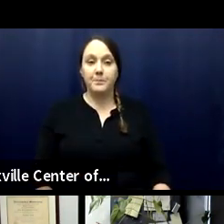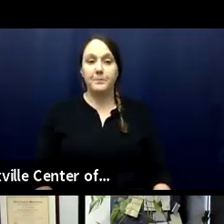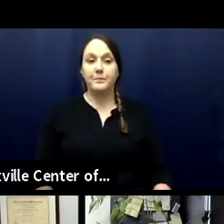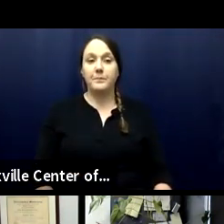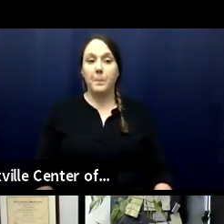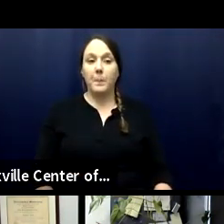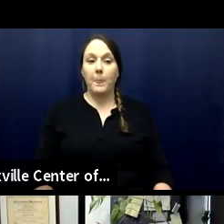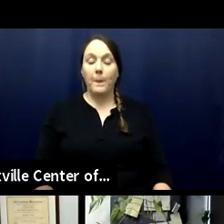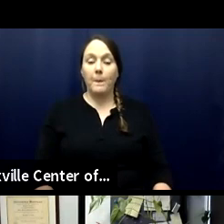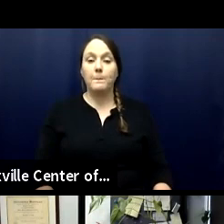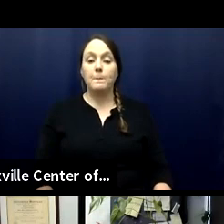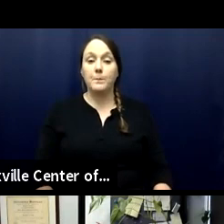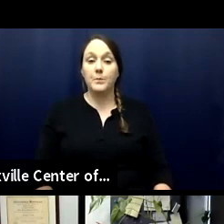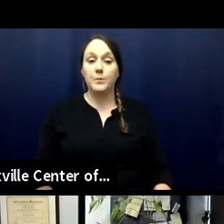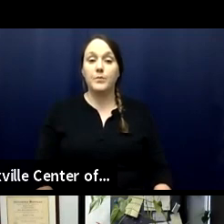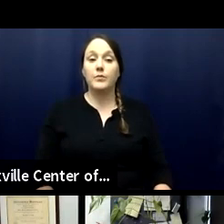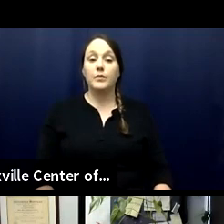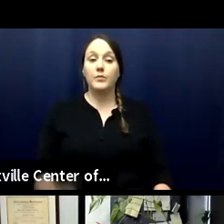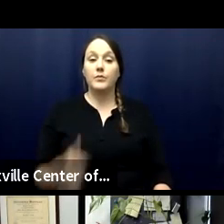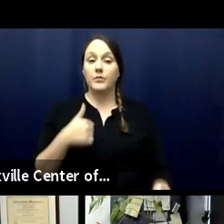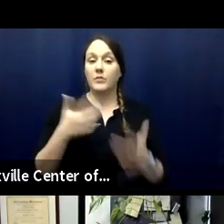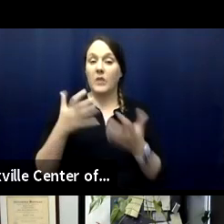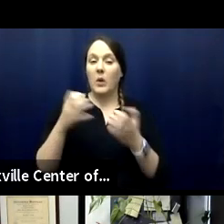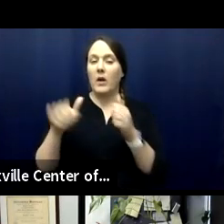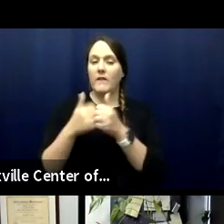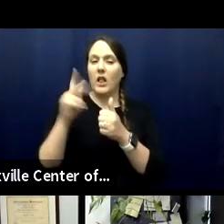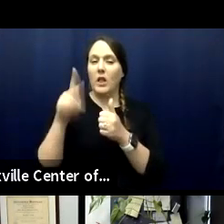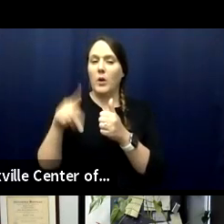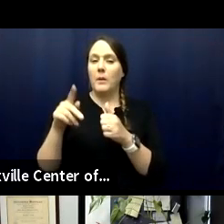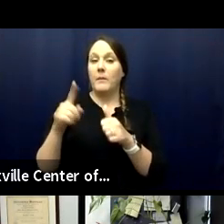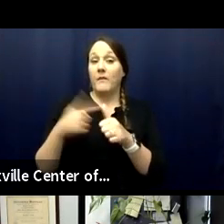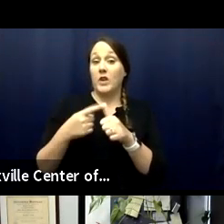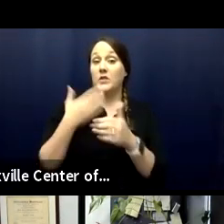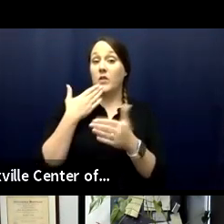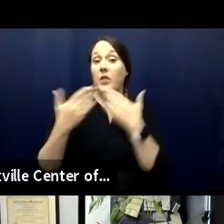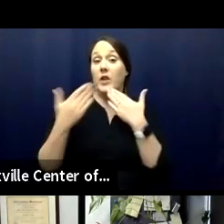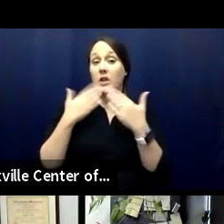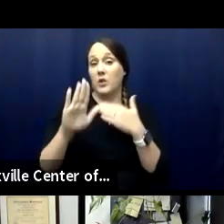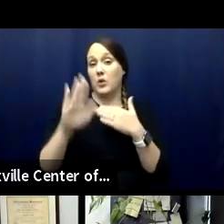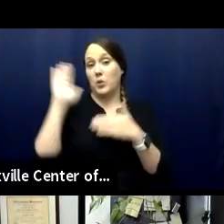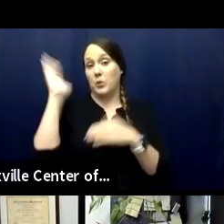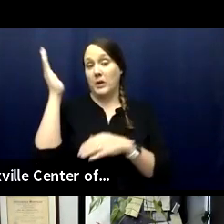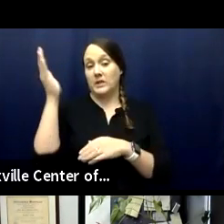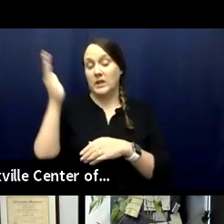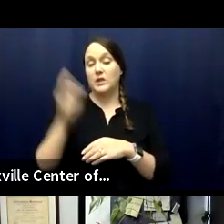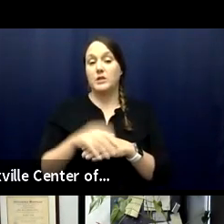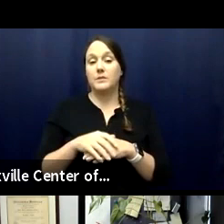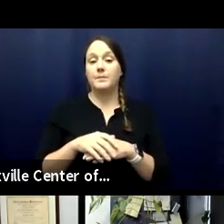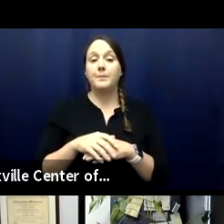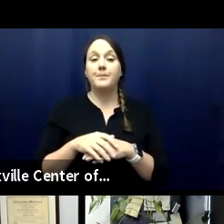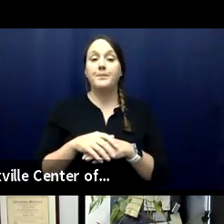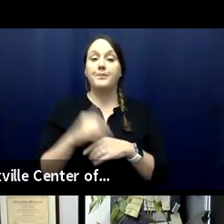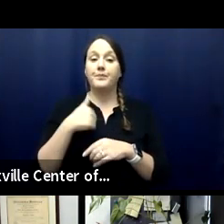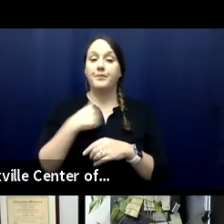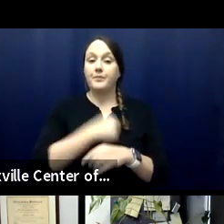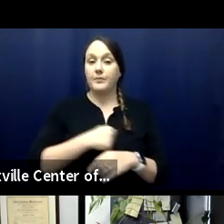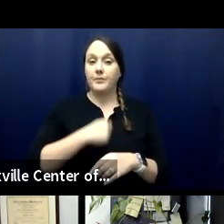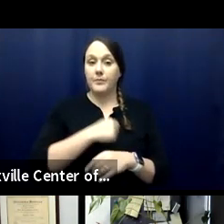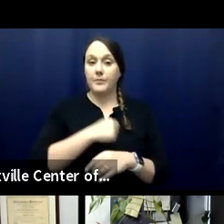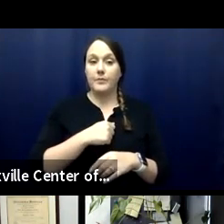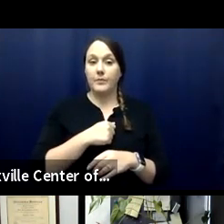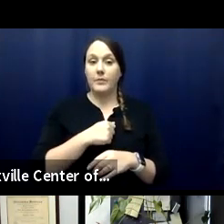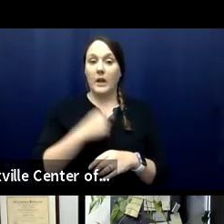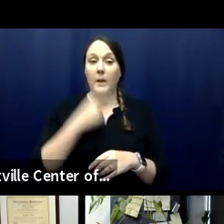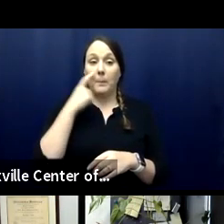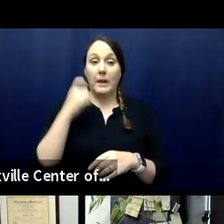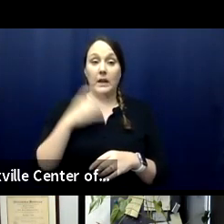Yeah. I'd like to follow up on that. First of all, thank you for the presentation, Ms. Wagner. And I apologize,